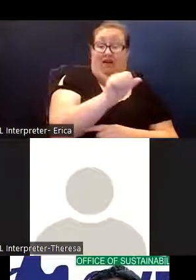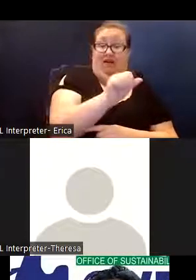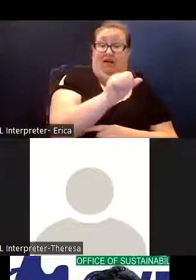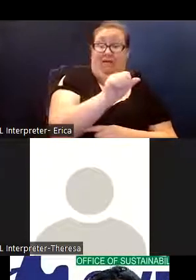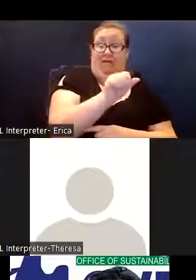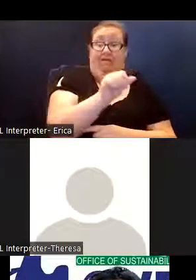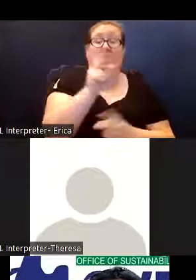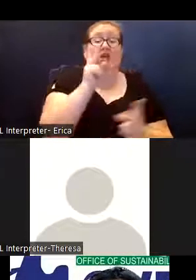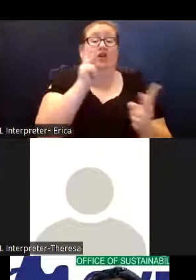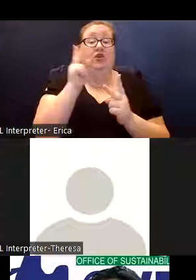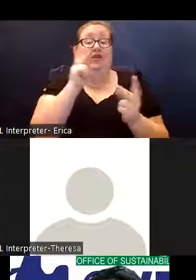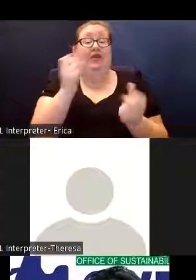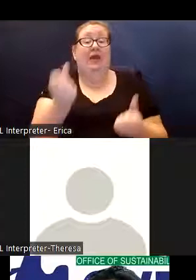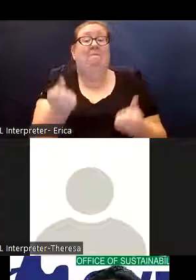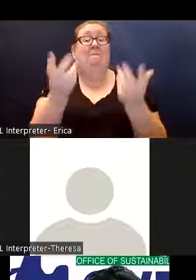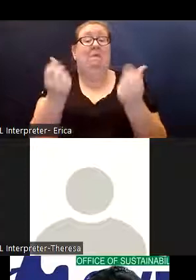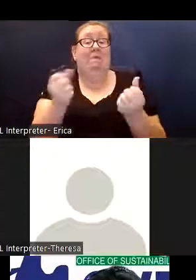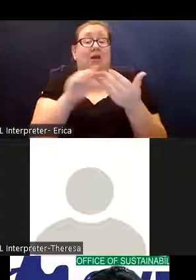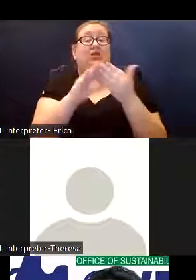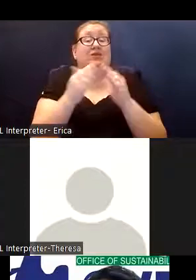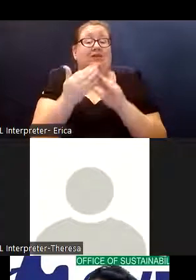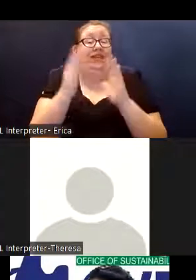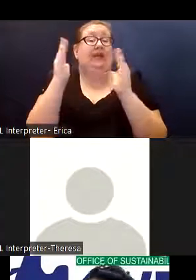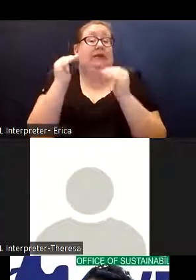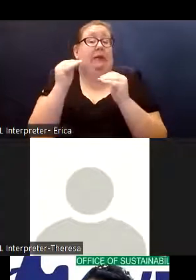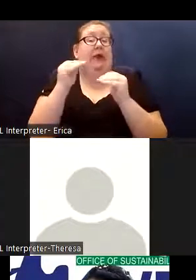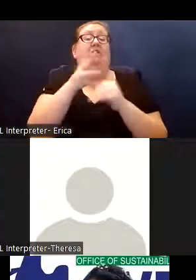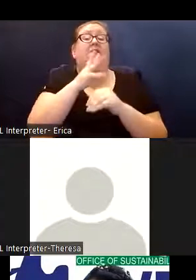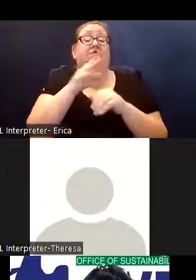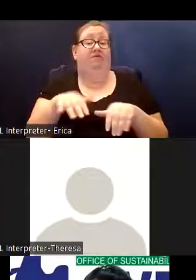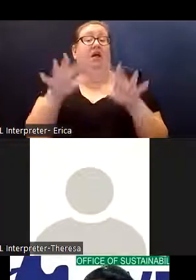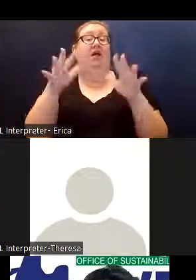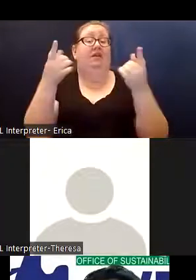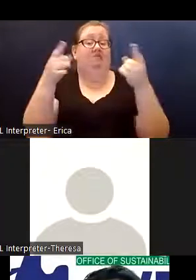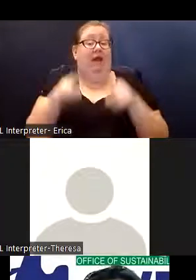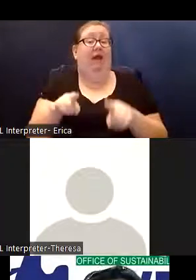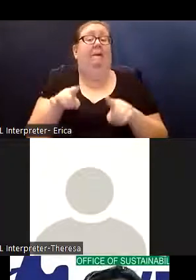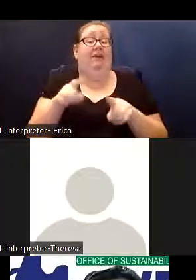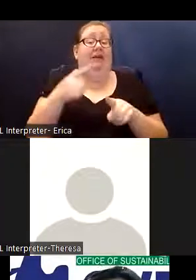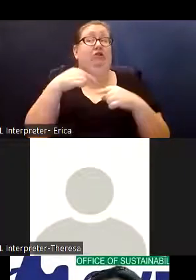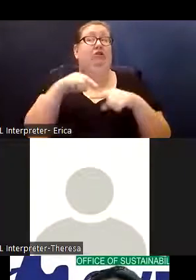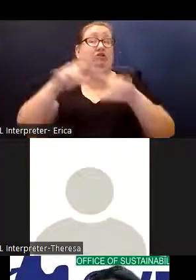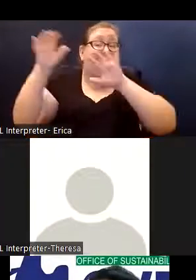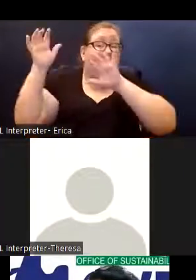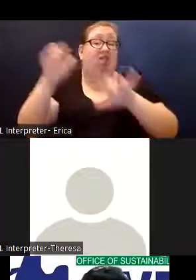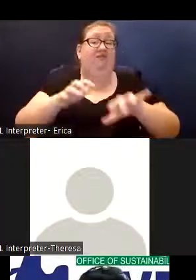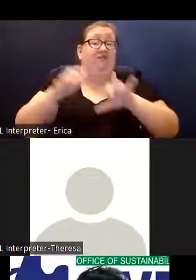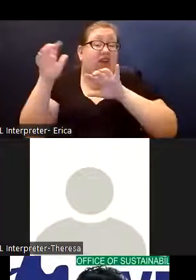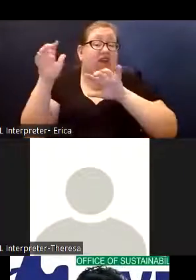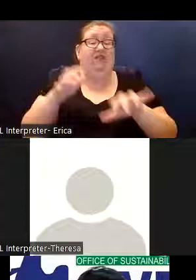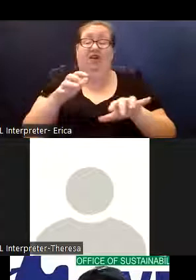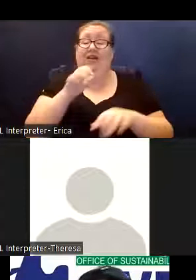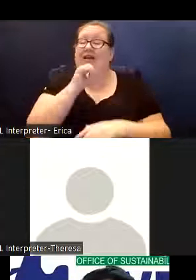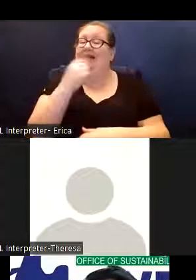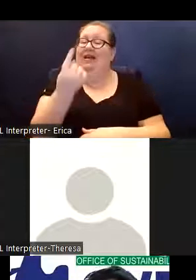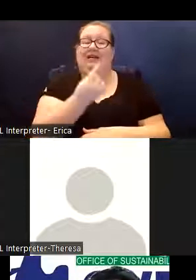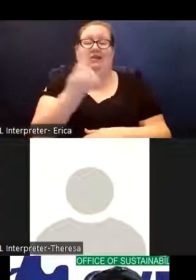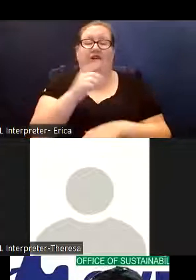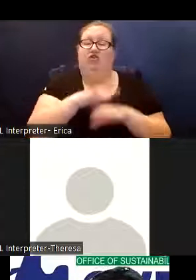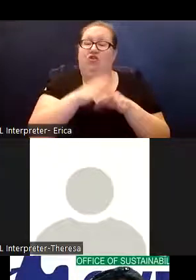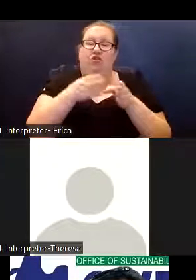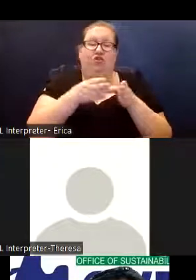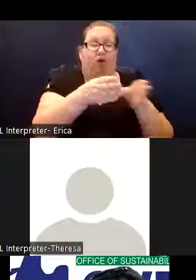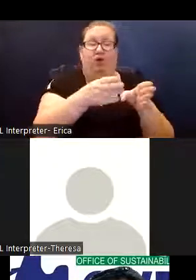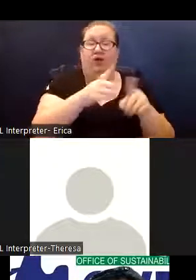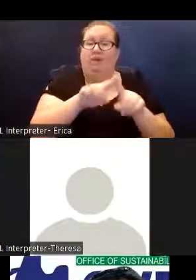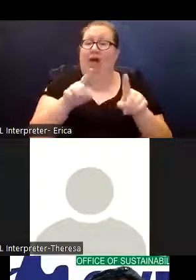that much of the city can expect flooding during a heavy rainfall event. And it's not just concentrated in the roadways, it's